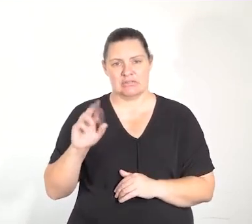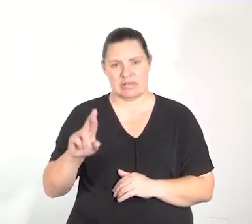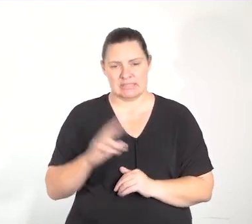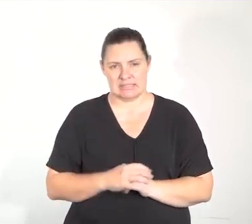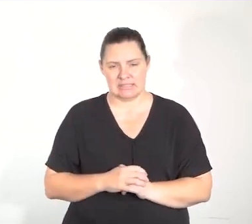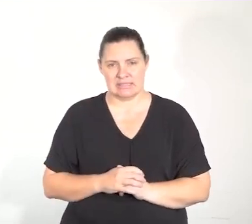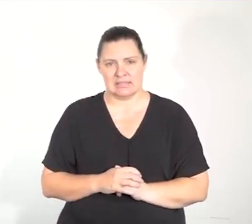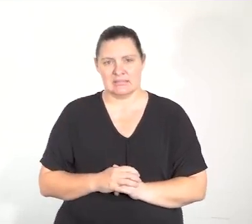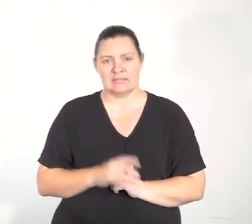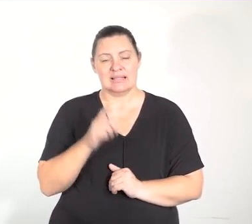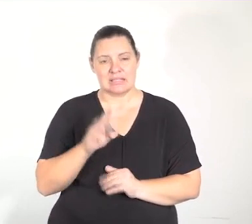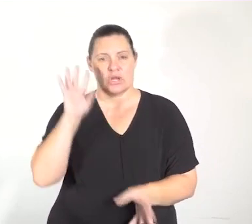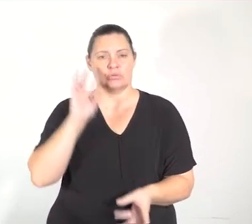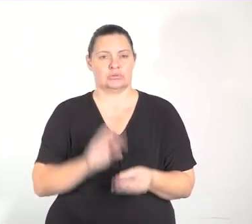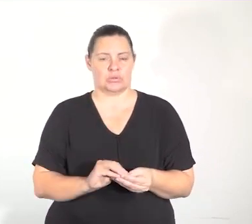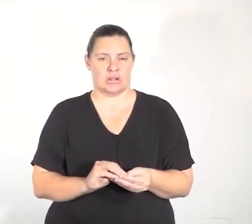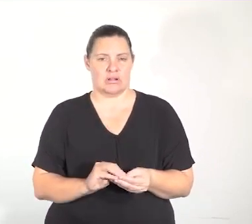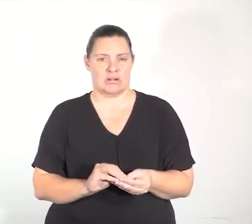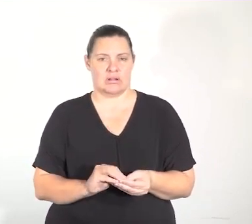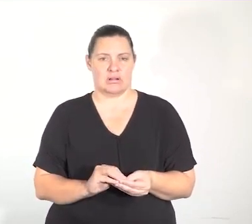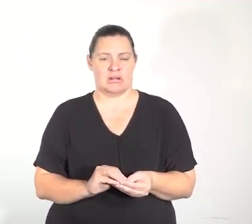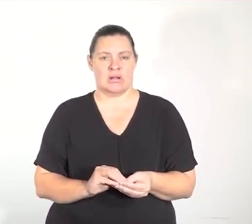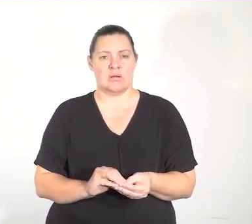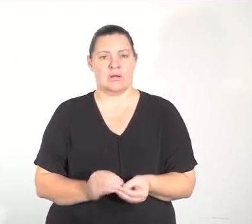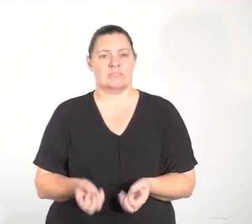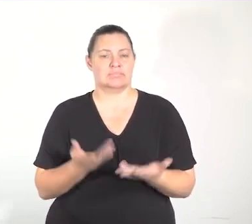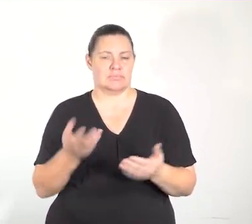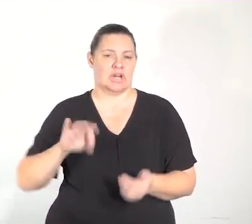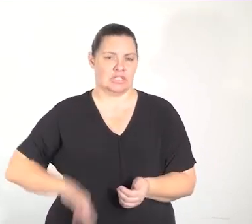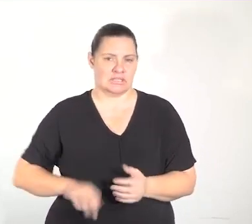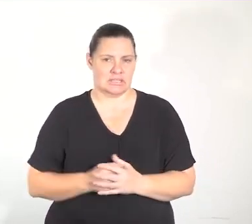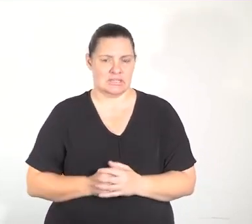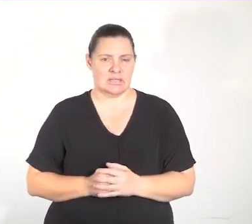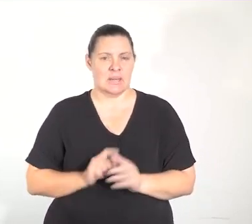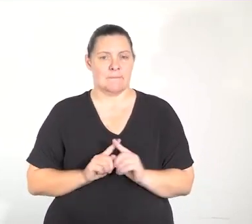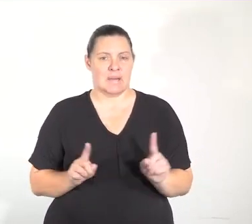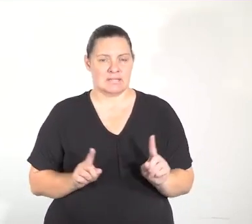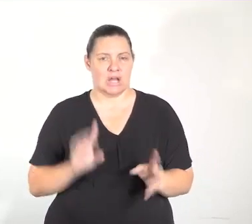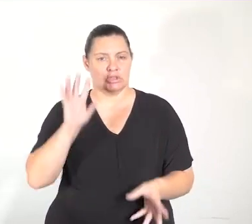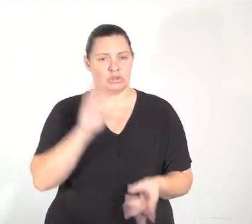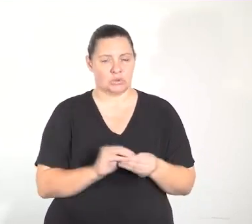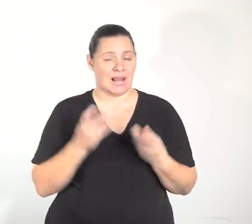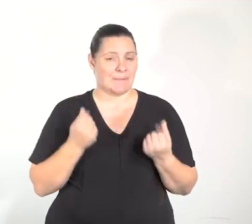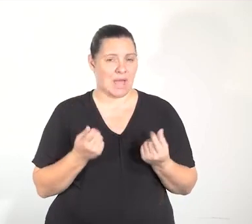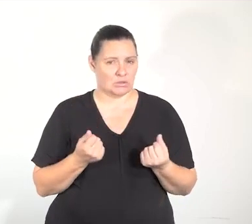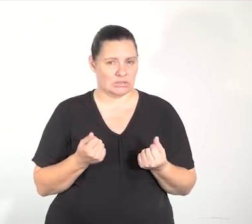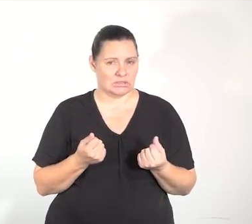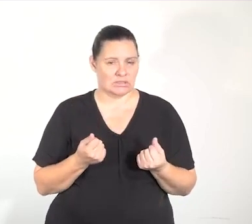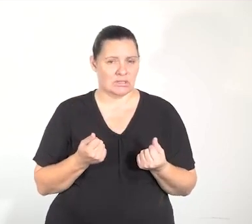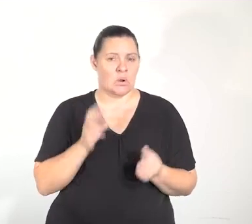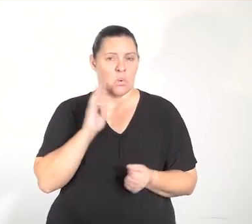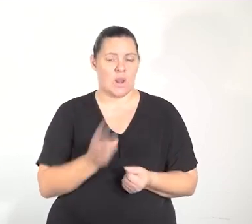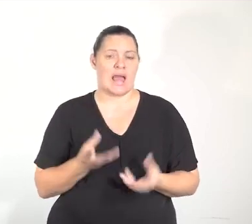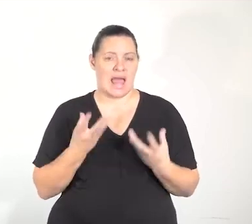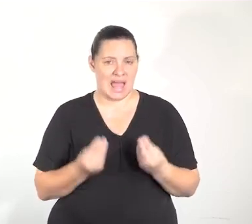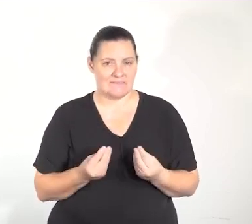630 rands. And that is the total interest that was earned. But if we are talking about the total amount that